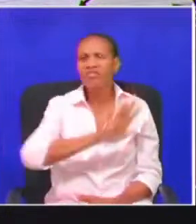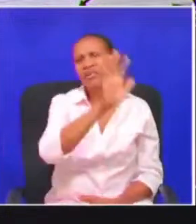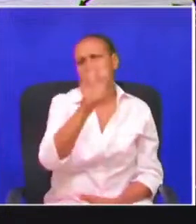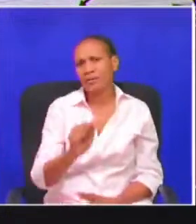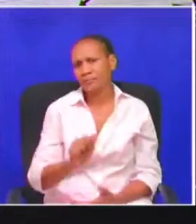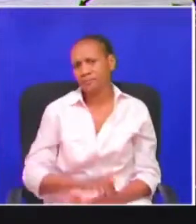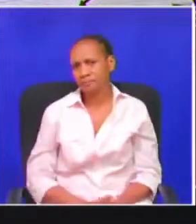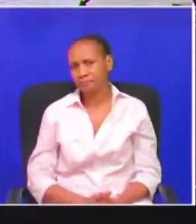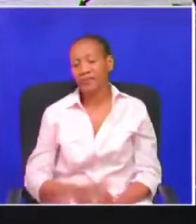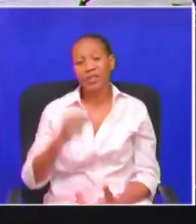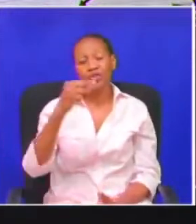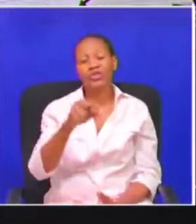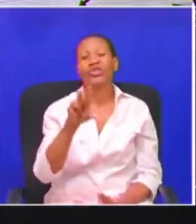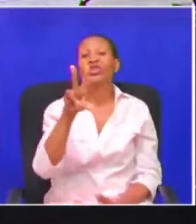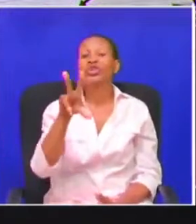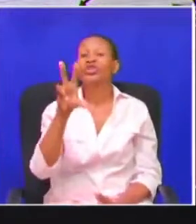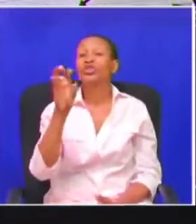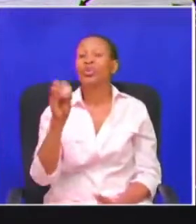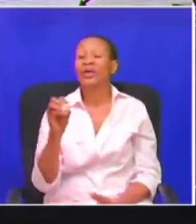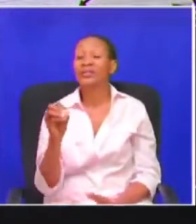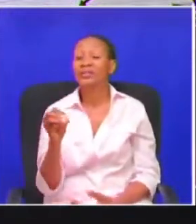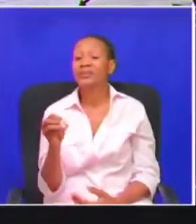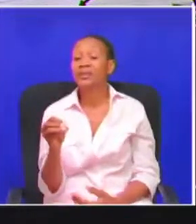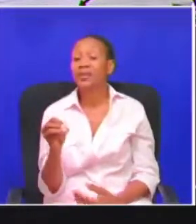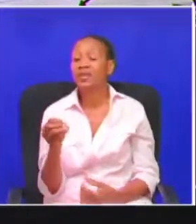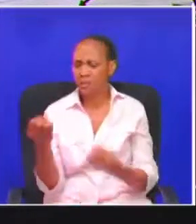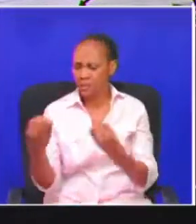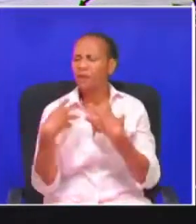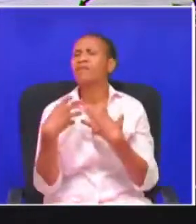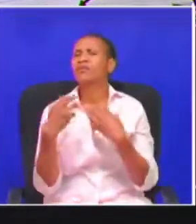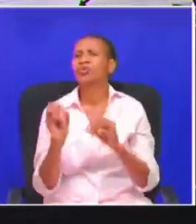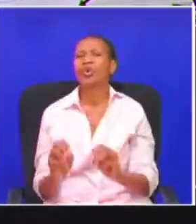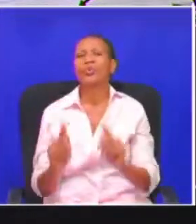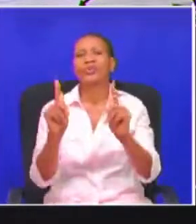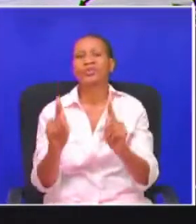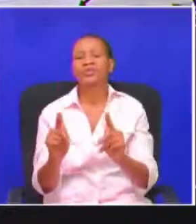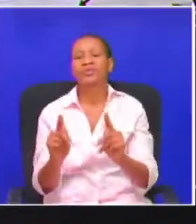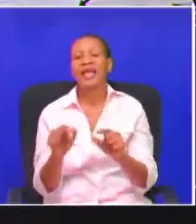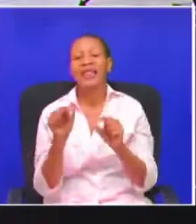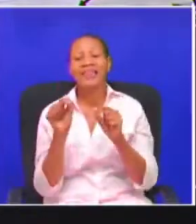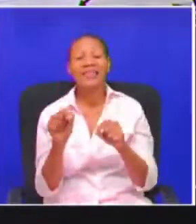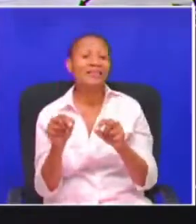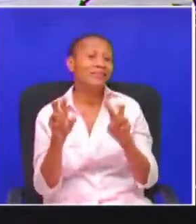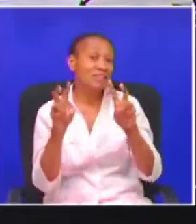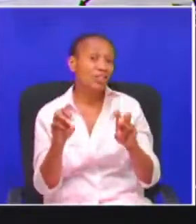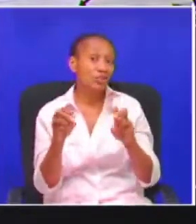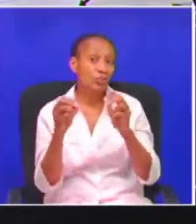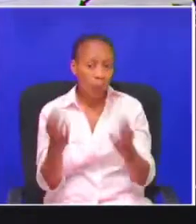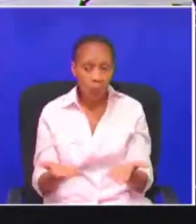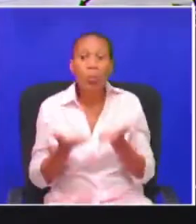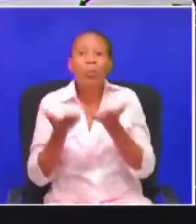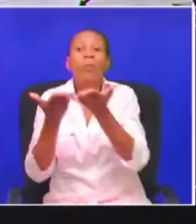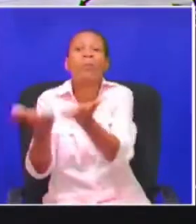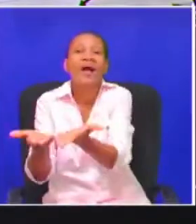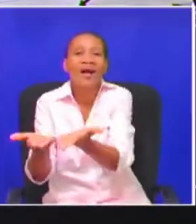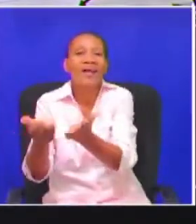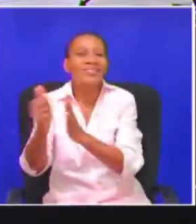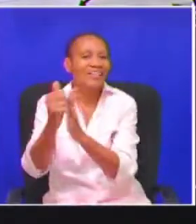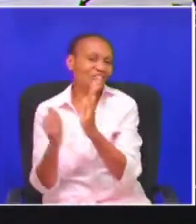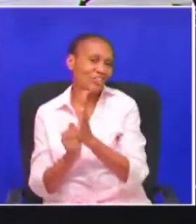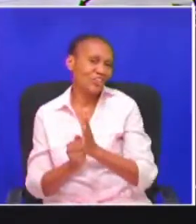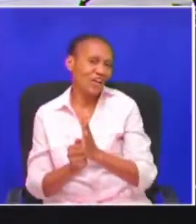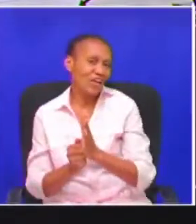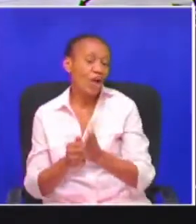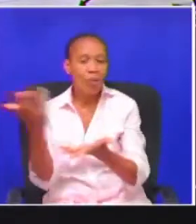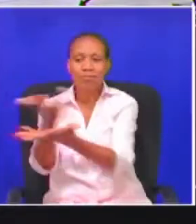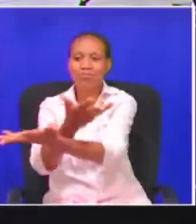G20 process has given us the opportunity to put this matter firmly on the agenda. It is being discussed, and it